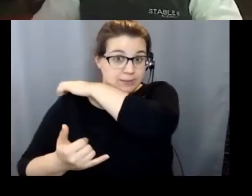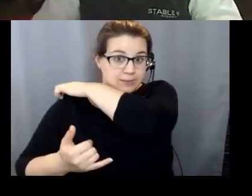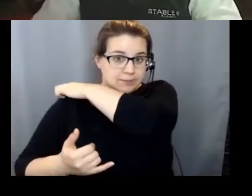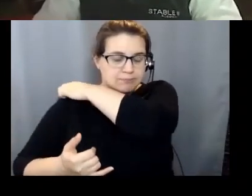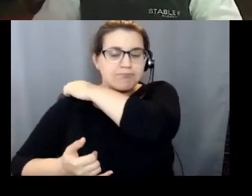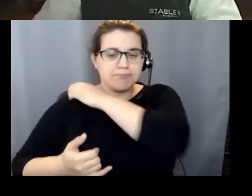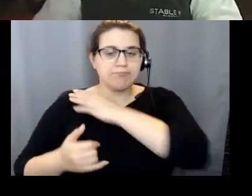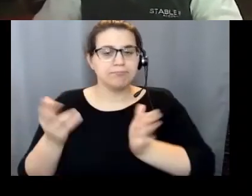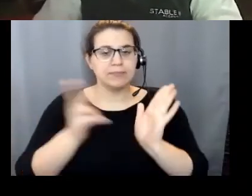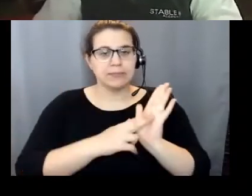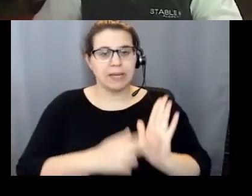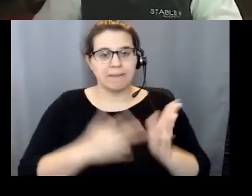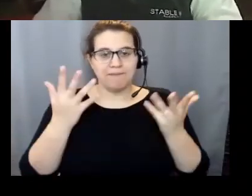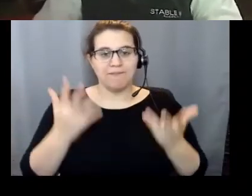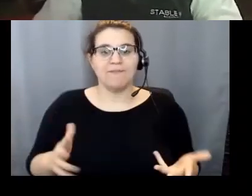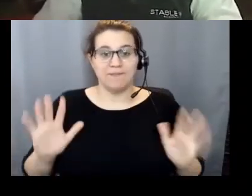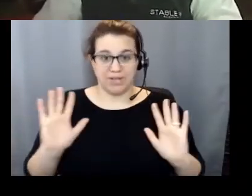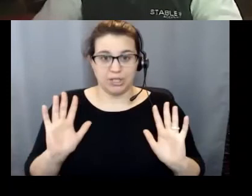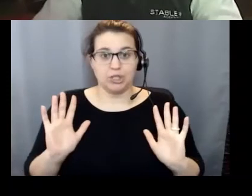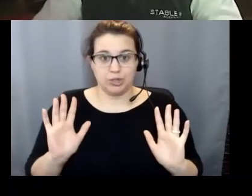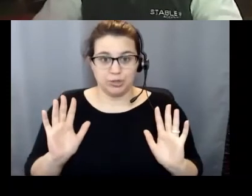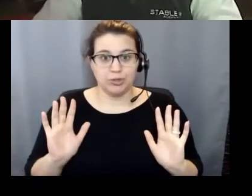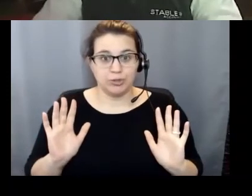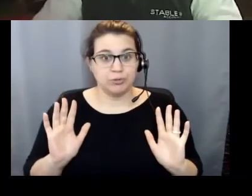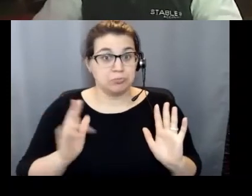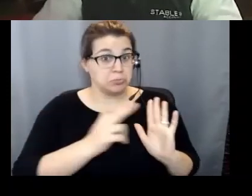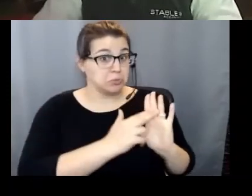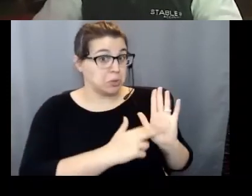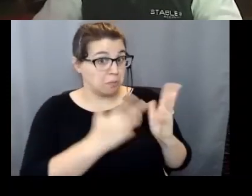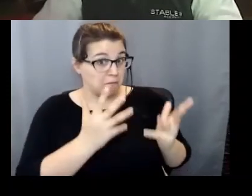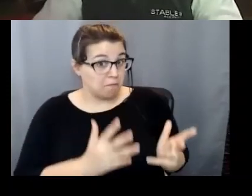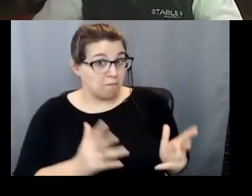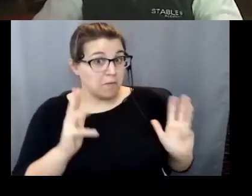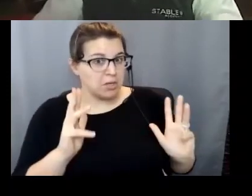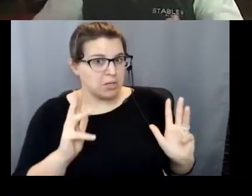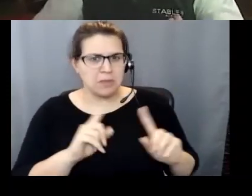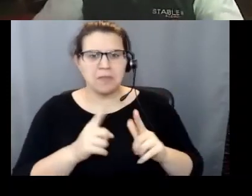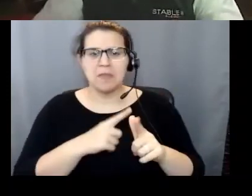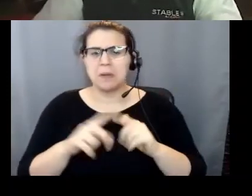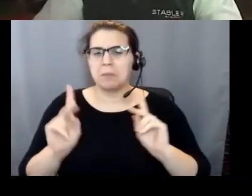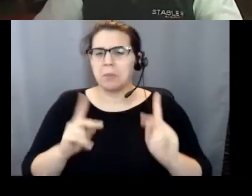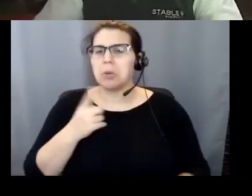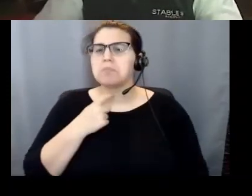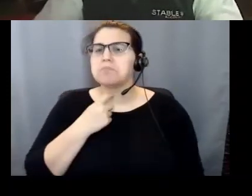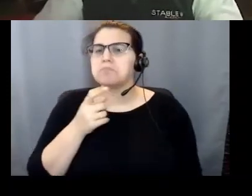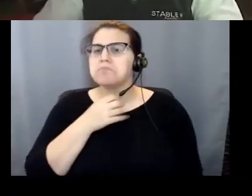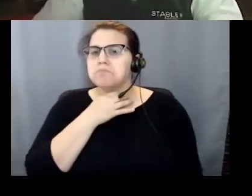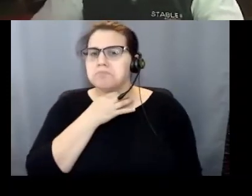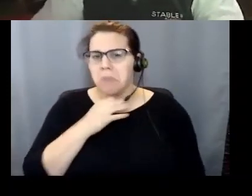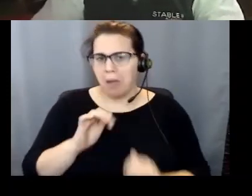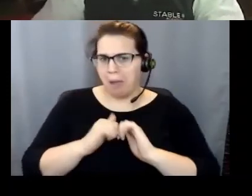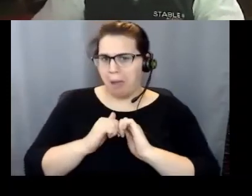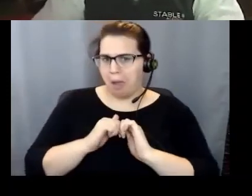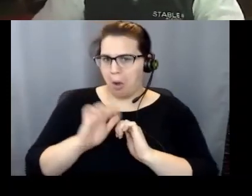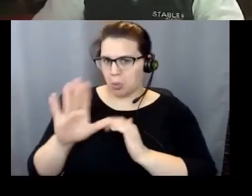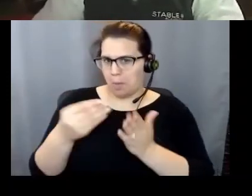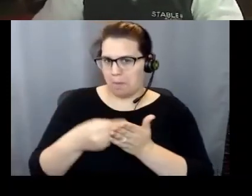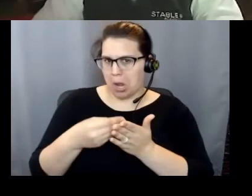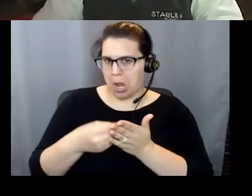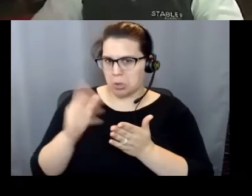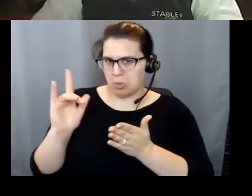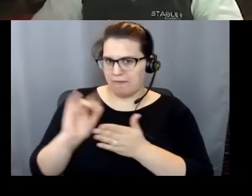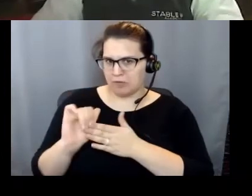Now once the enrollment process is complete though, there's the question of putting your initial contribution into the